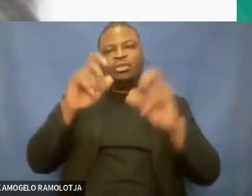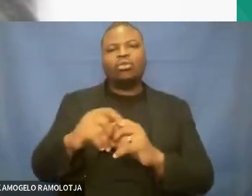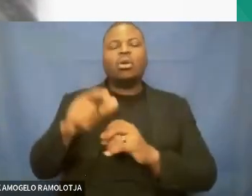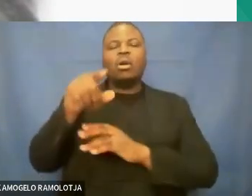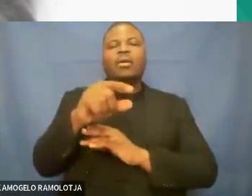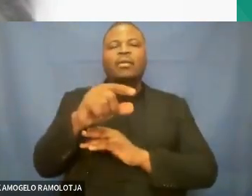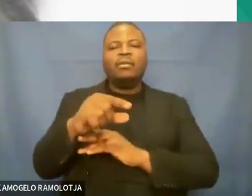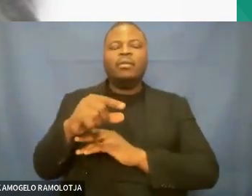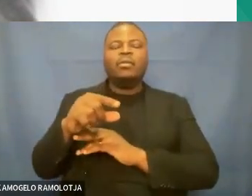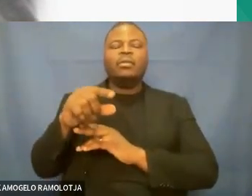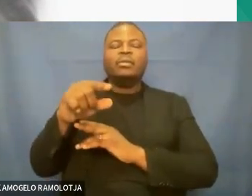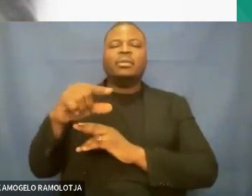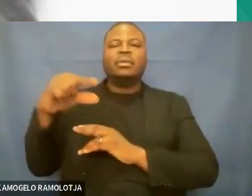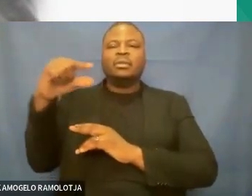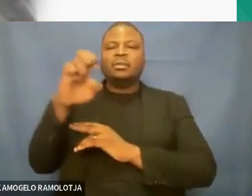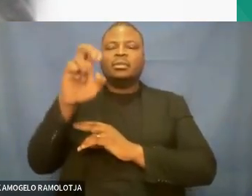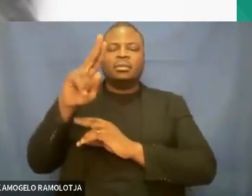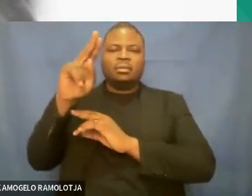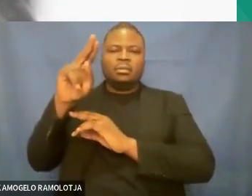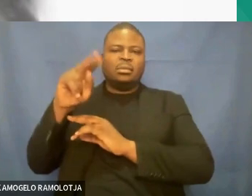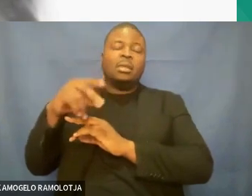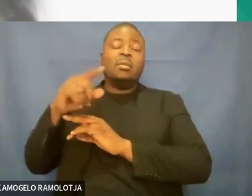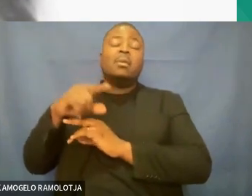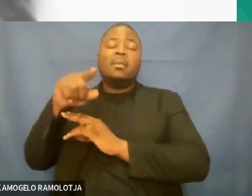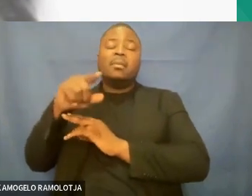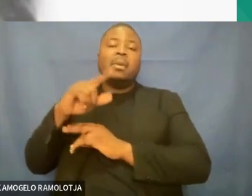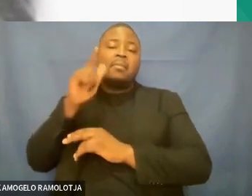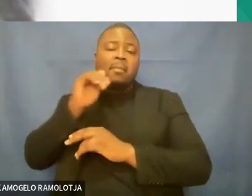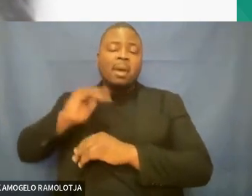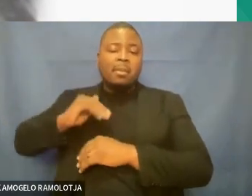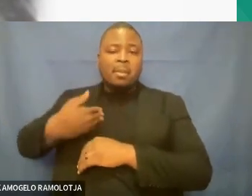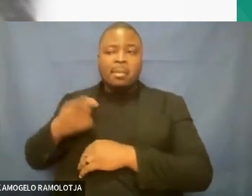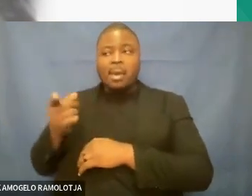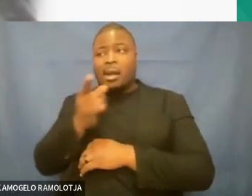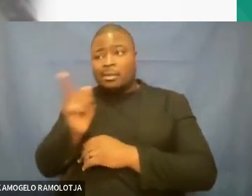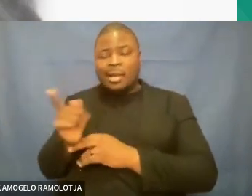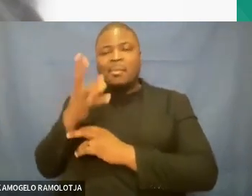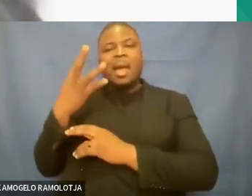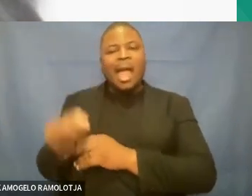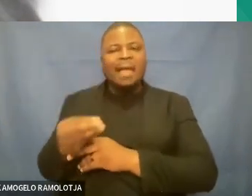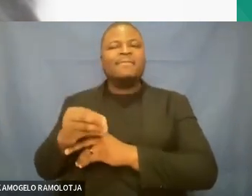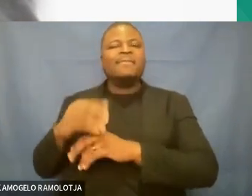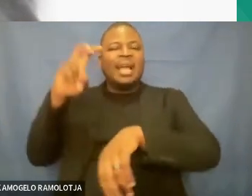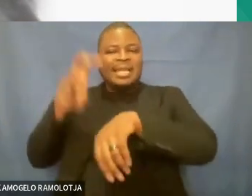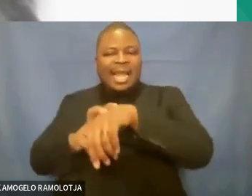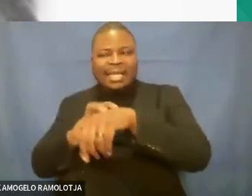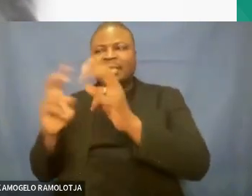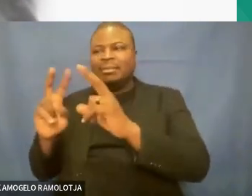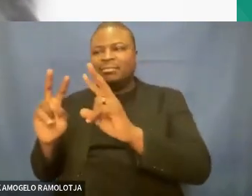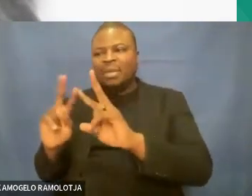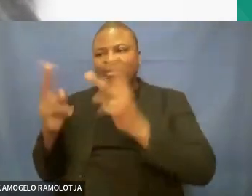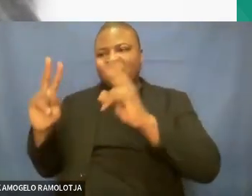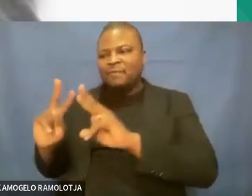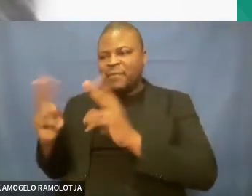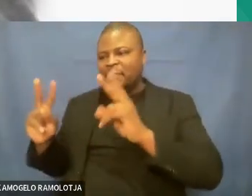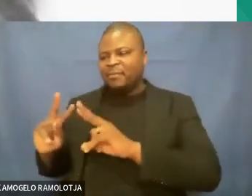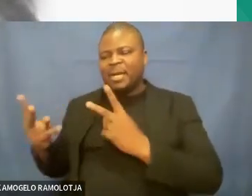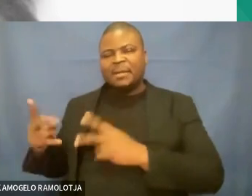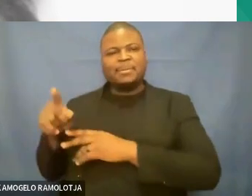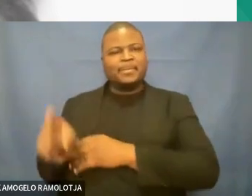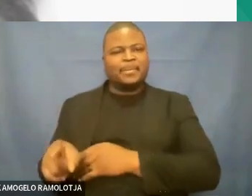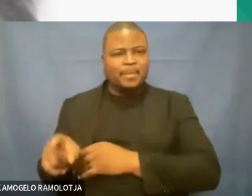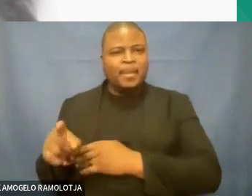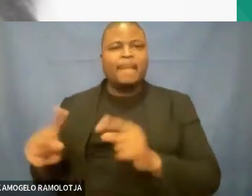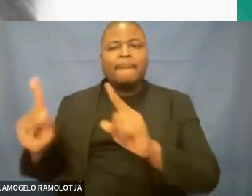you find that there are different needs for each communities, and you deal with those issues, but you